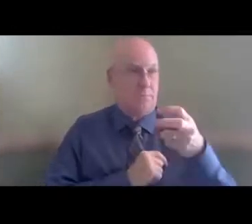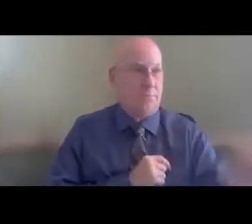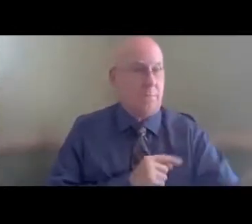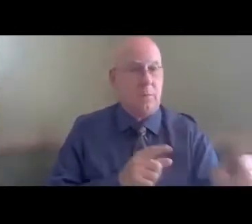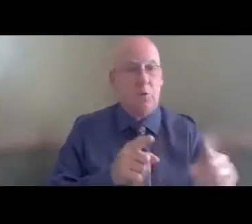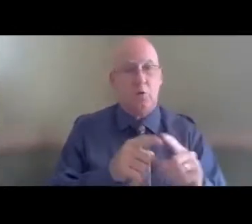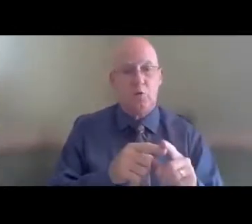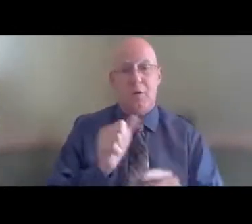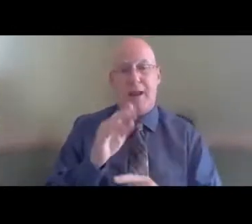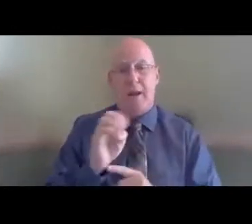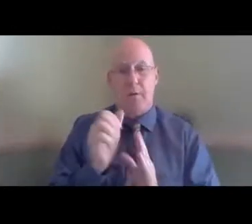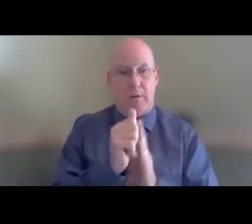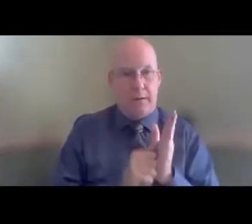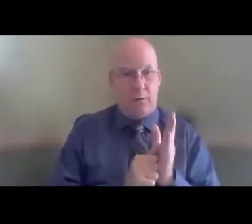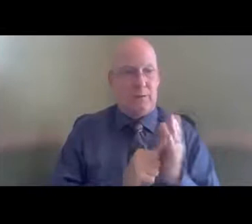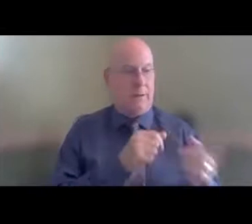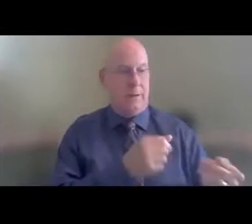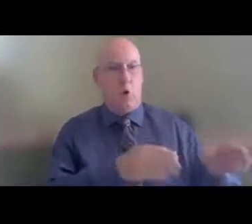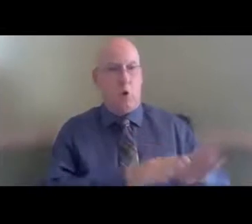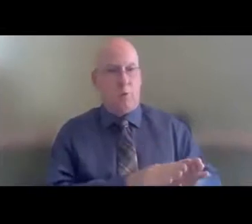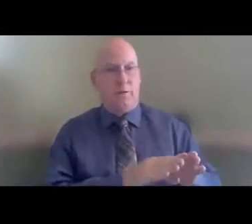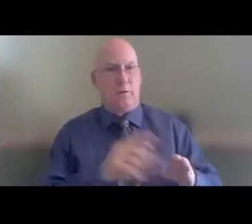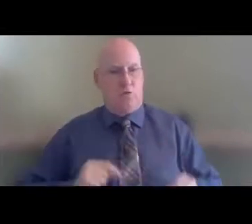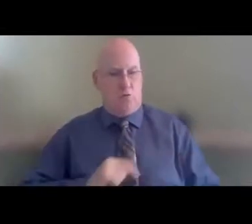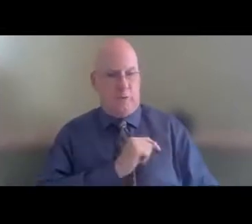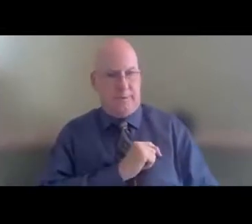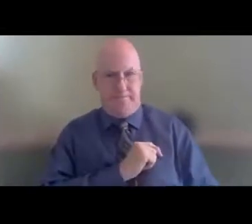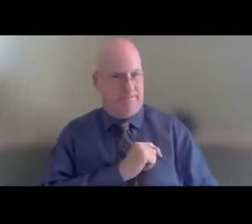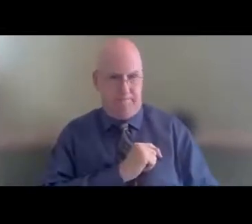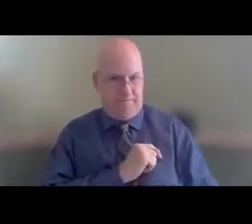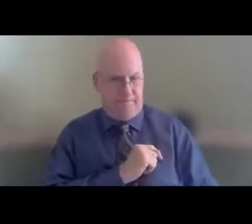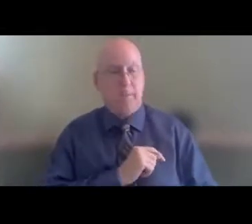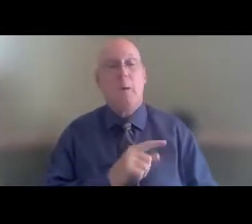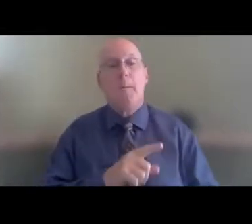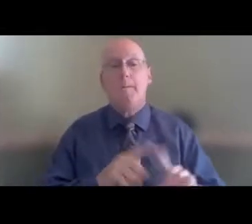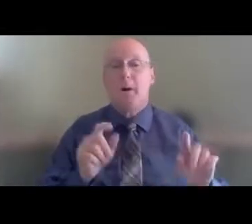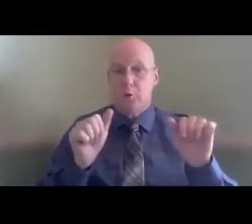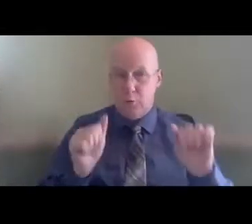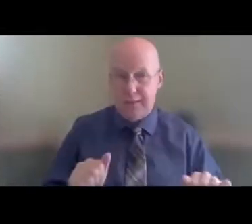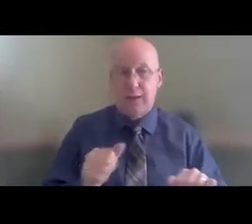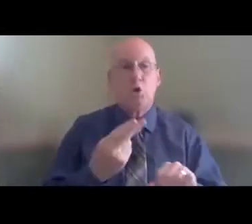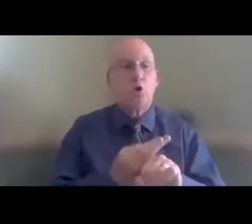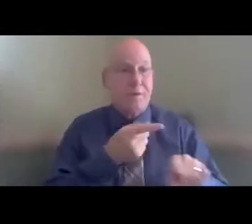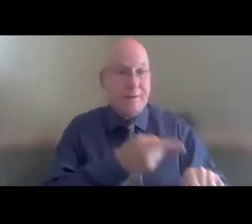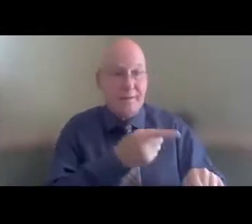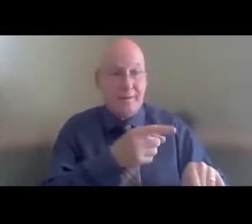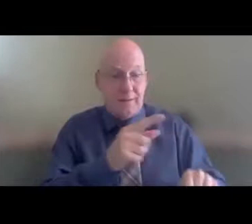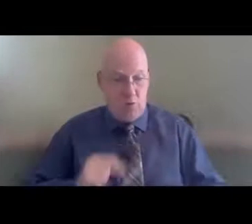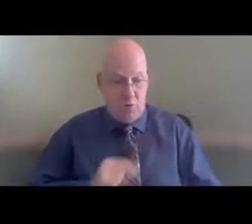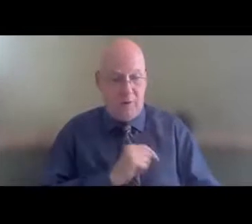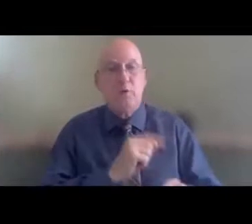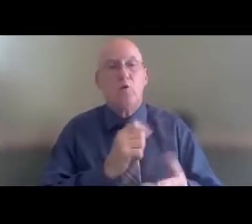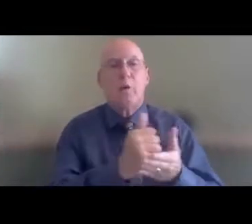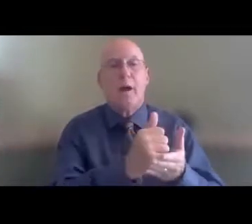ABLE account and close them out. We can use these trusts to help fund ABLE accounts, though, and we often do that.